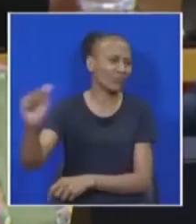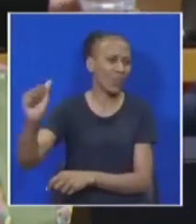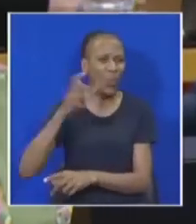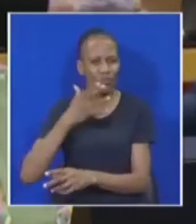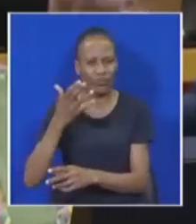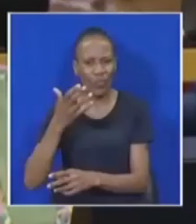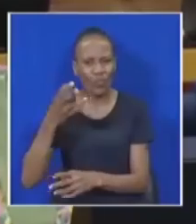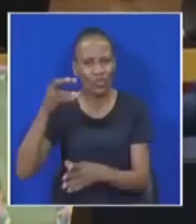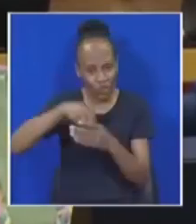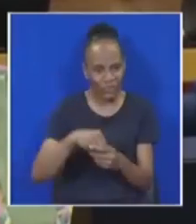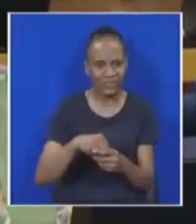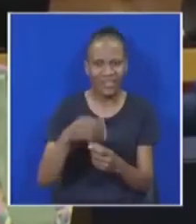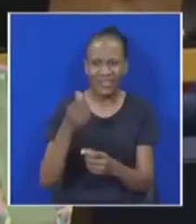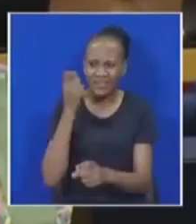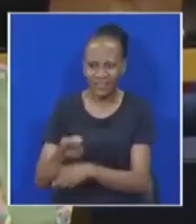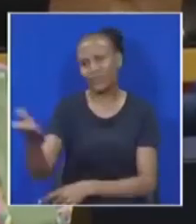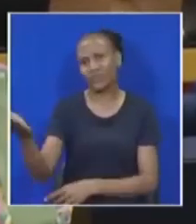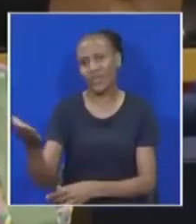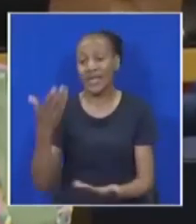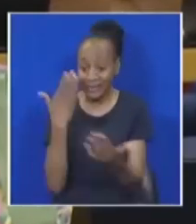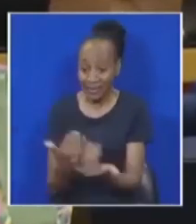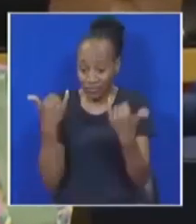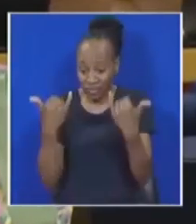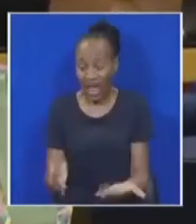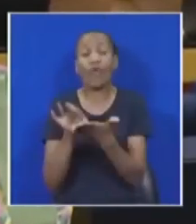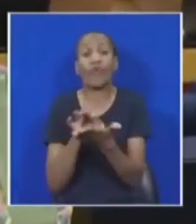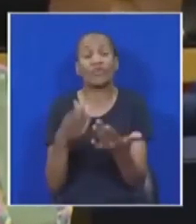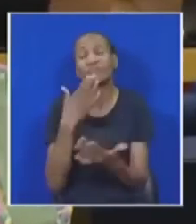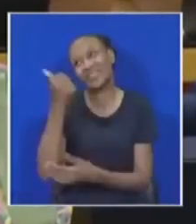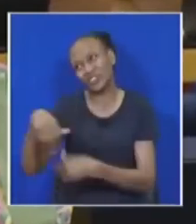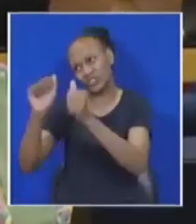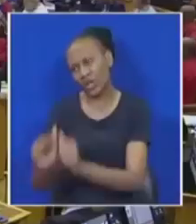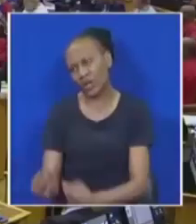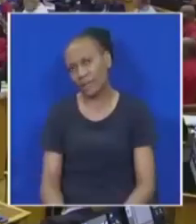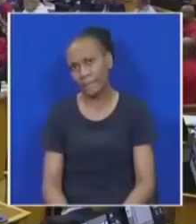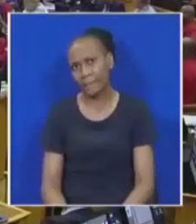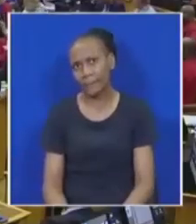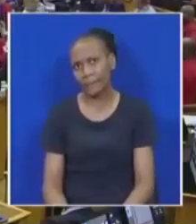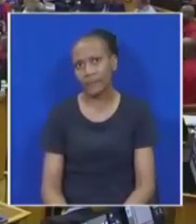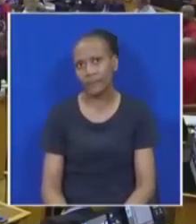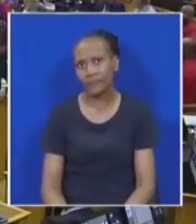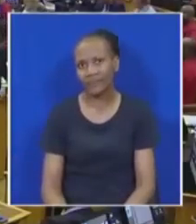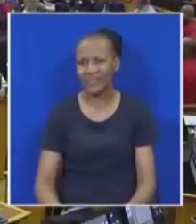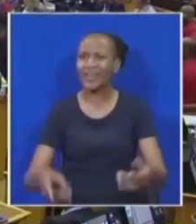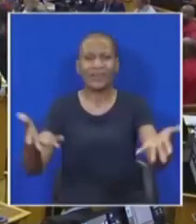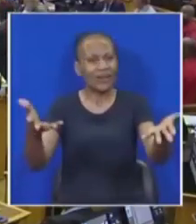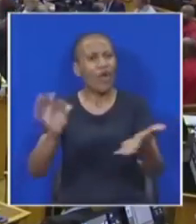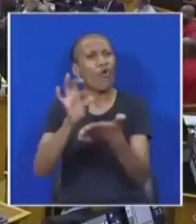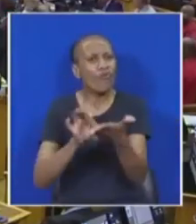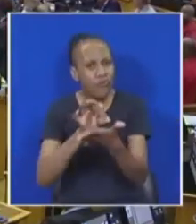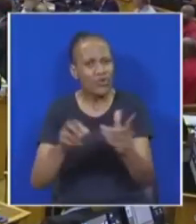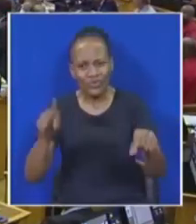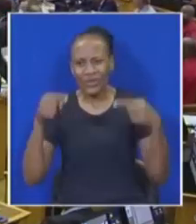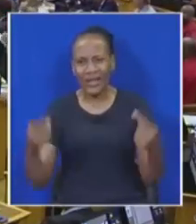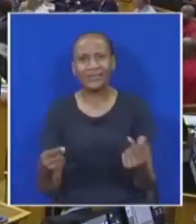this house. Can we vote on this matter, Honorable House Deputy? Okay. Yes, Chair, you can't vote on a constitutional thank issue.